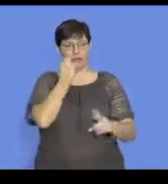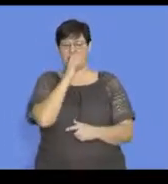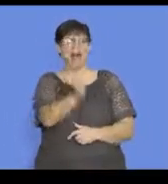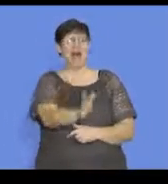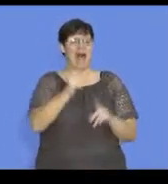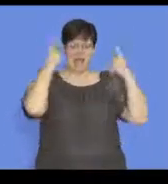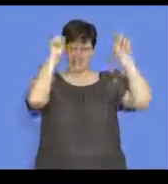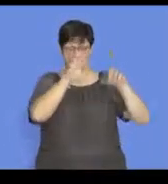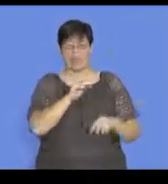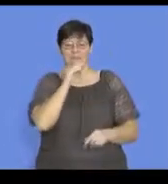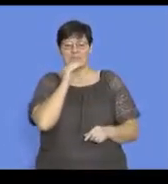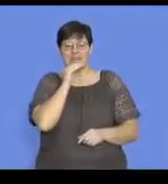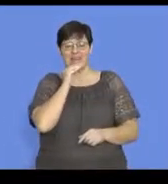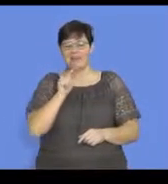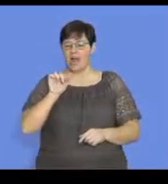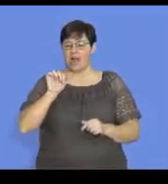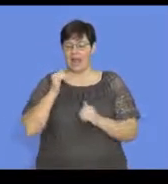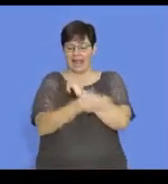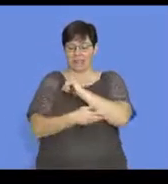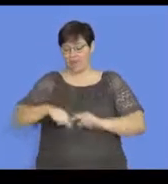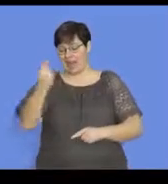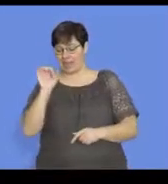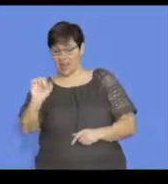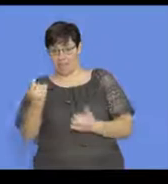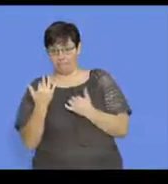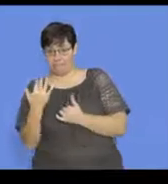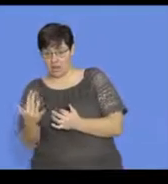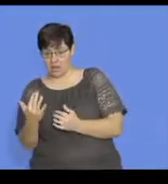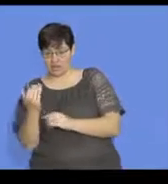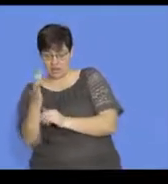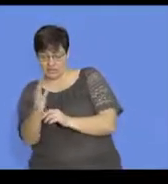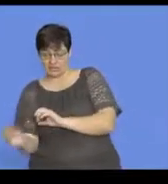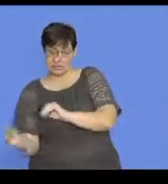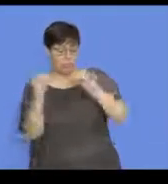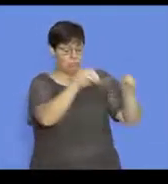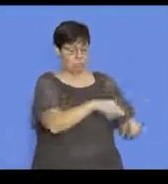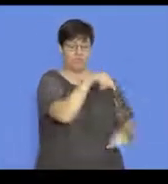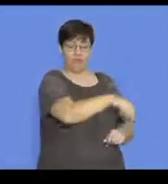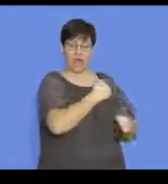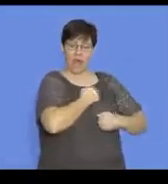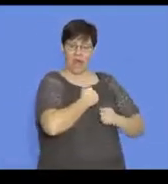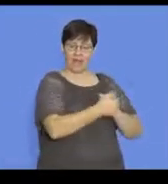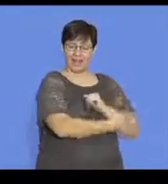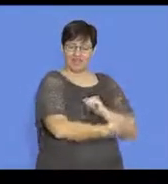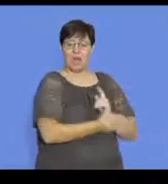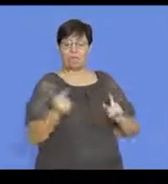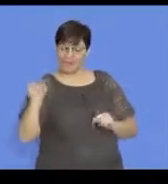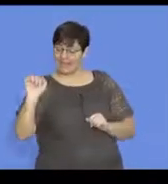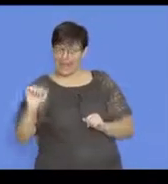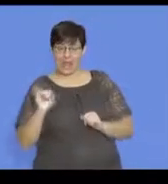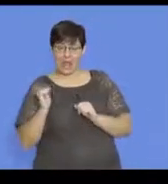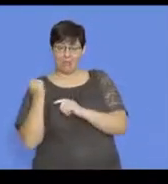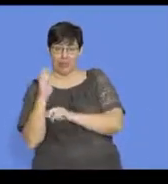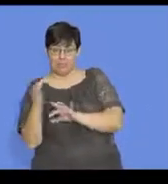alien plants that don't belong in a particular place, and they take over. We need to get rid of them and